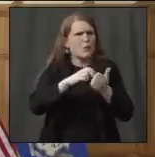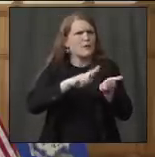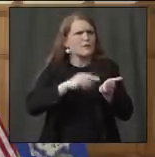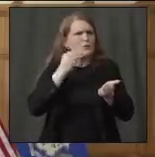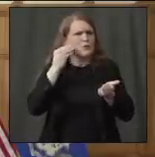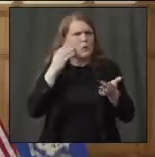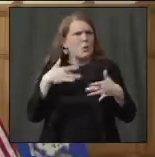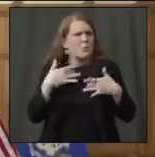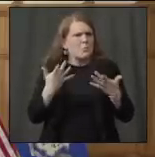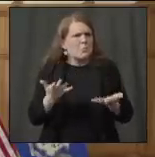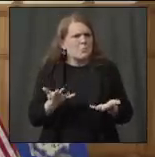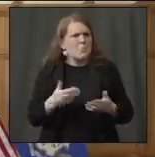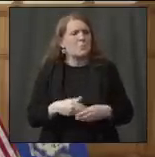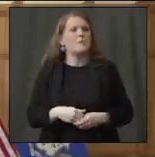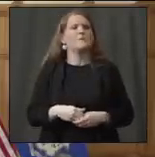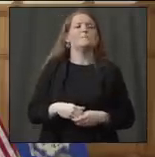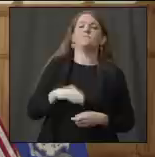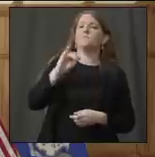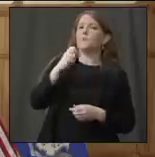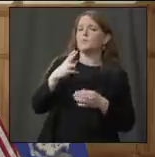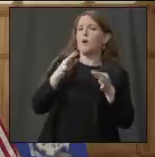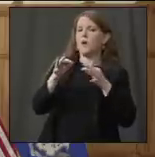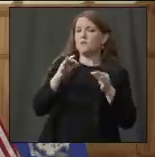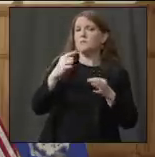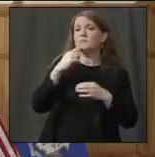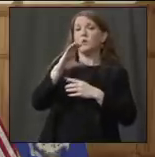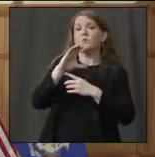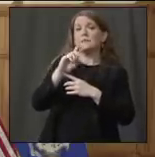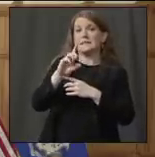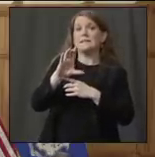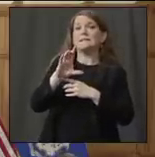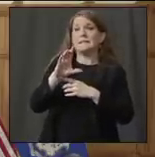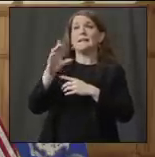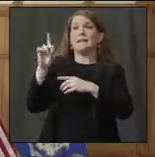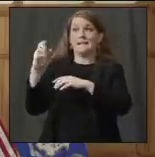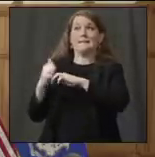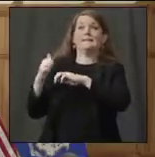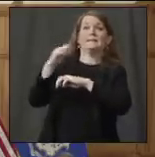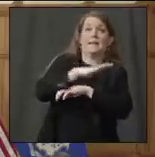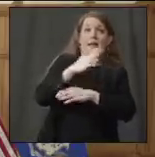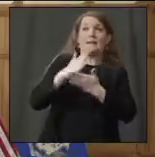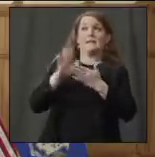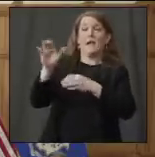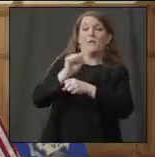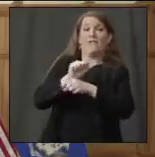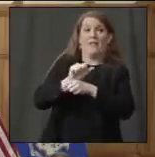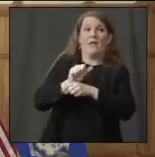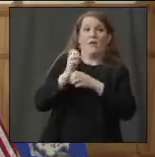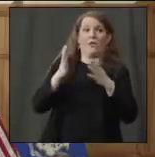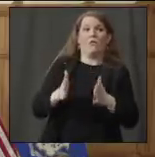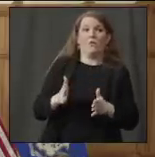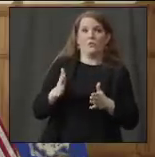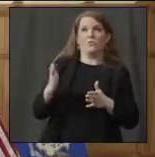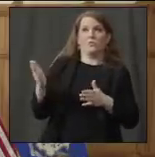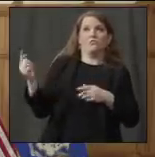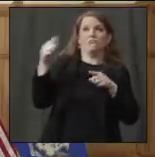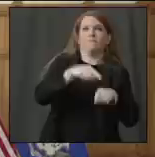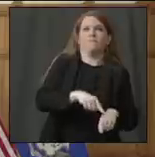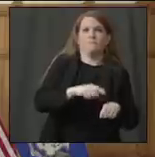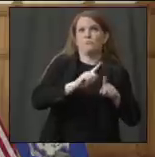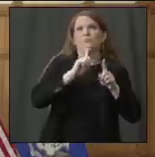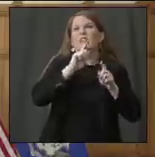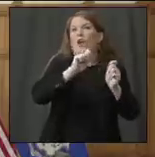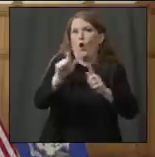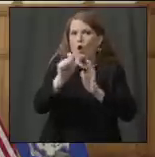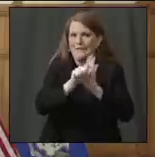Sure. So the CDC, as I understand it, has deployed some of their folks to all states to help out, recognizing that nursing